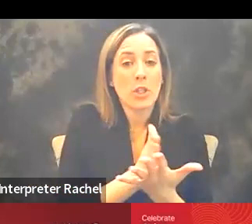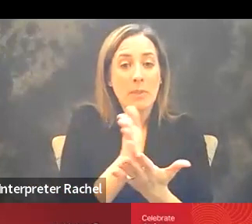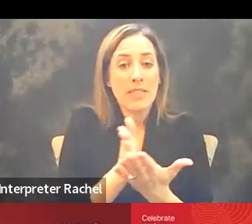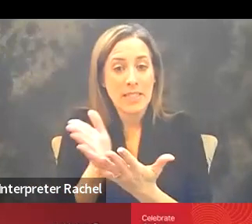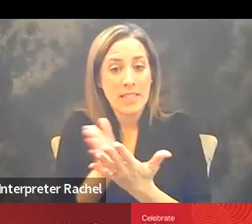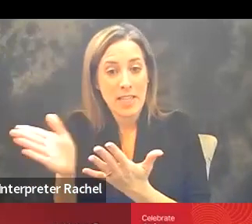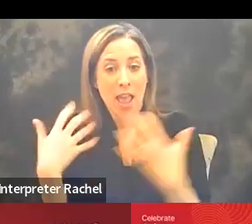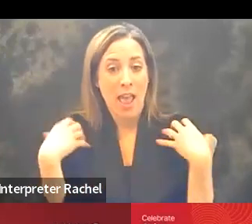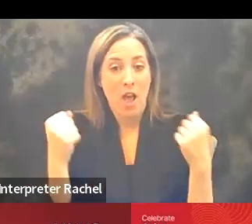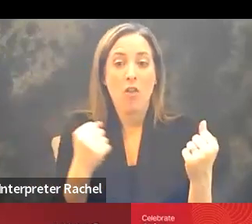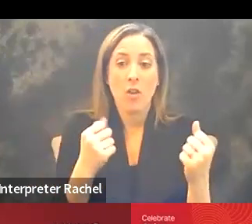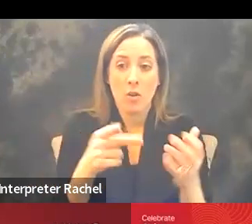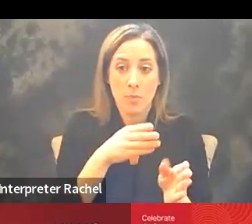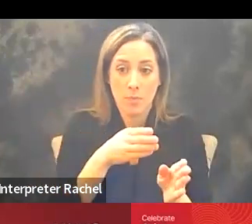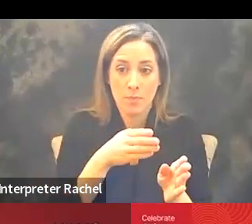profession